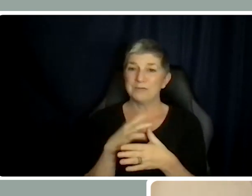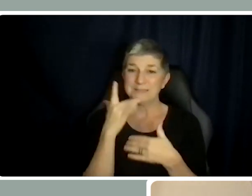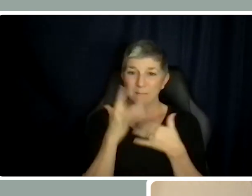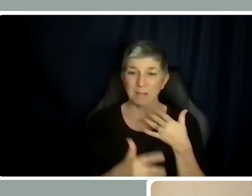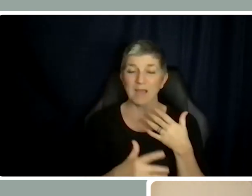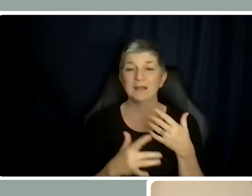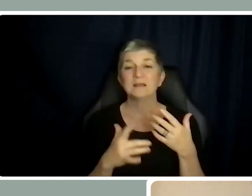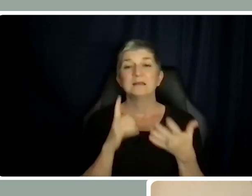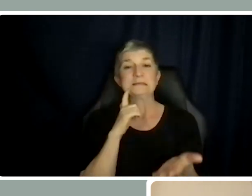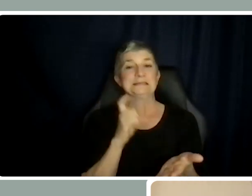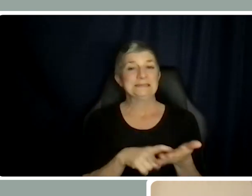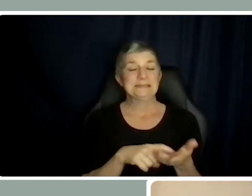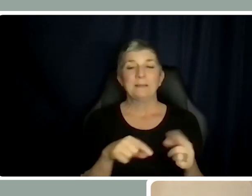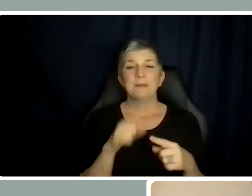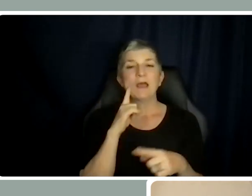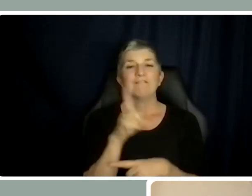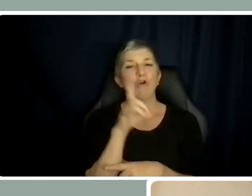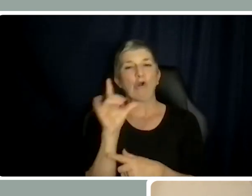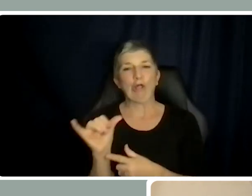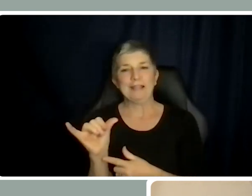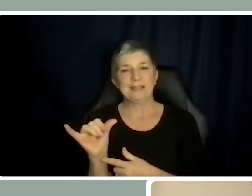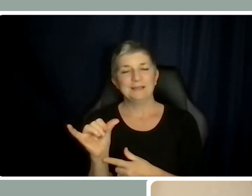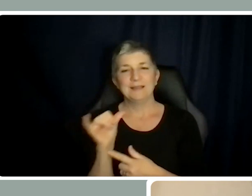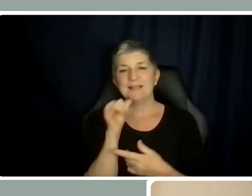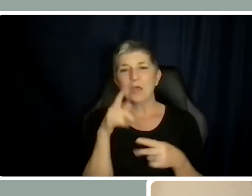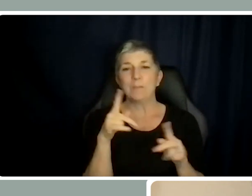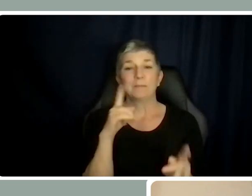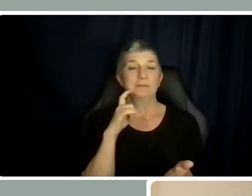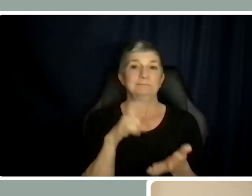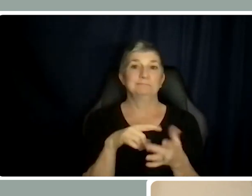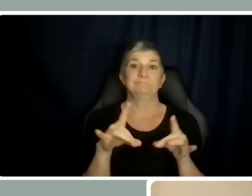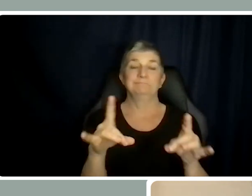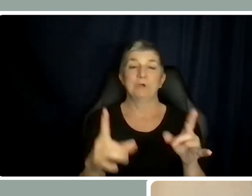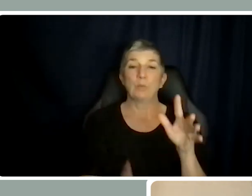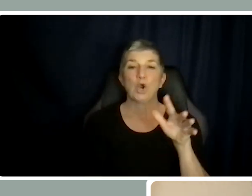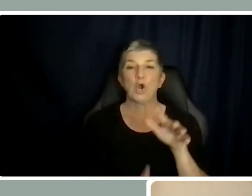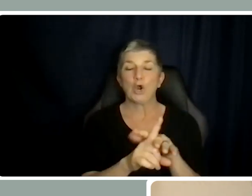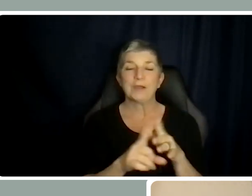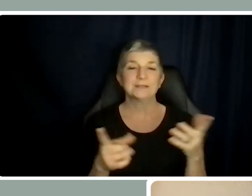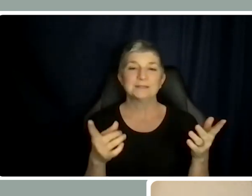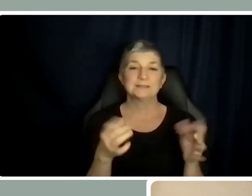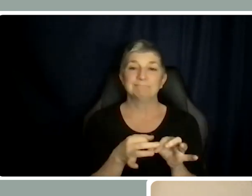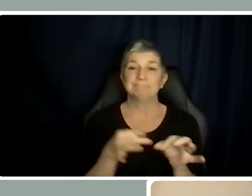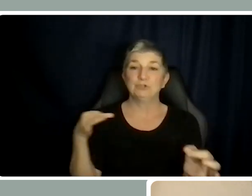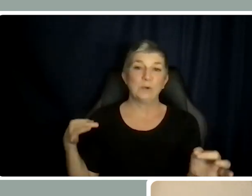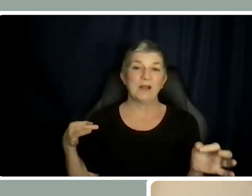detection markers, but they're not early detection markers. They don't allow us to pick up recurrences soon enough to change